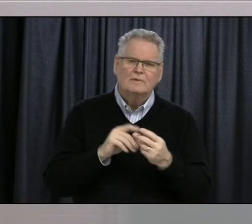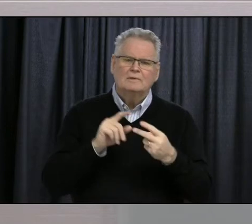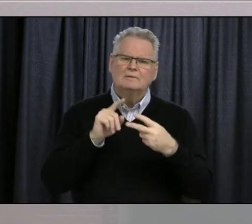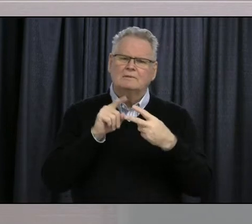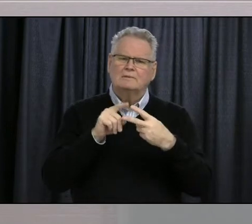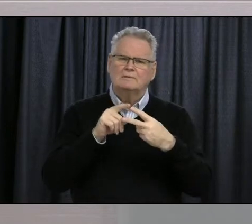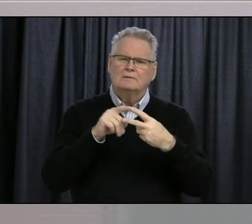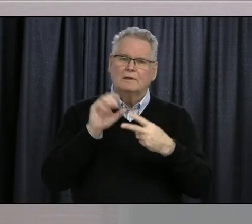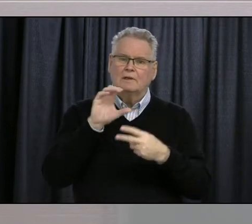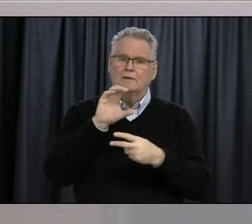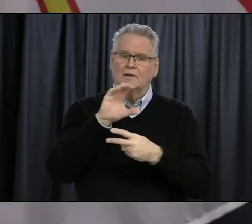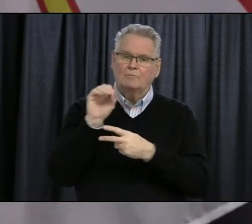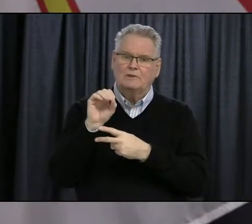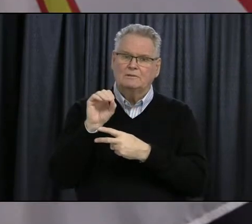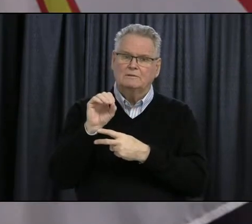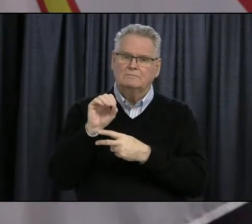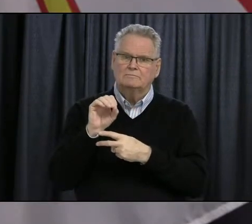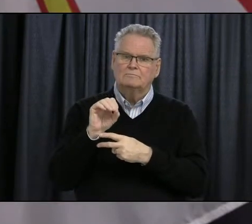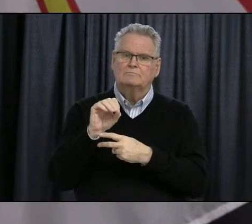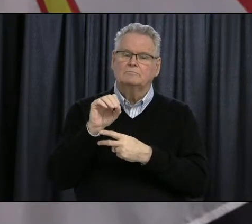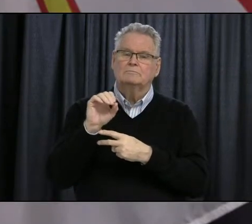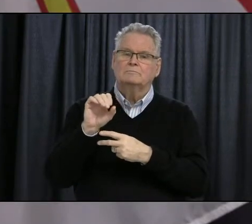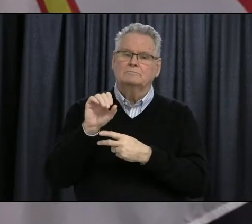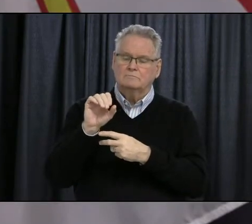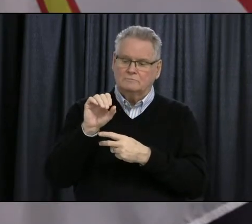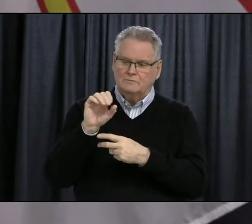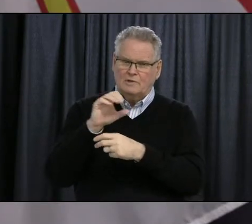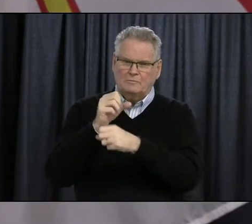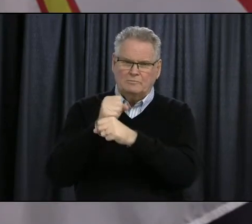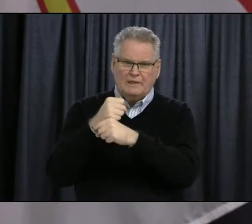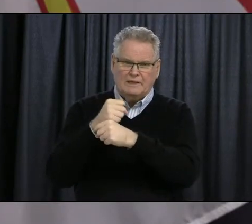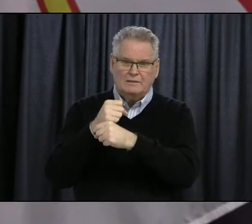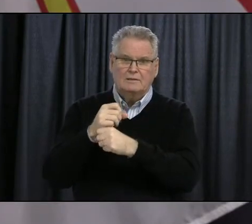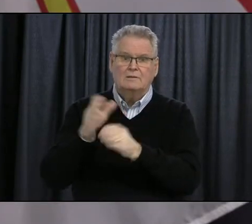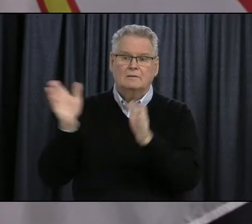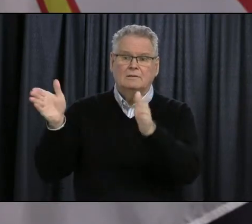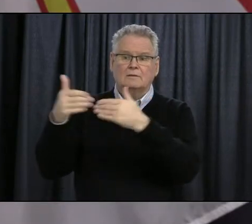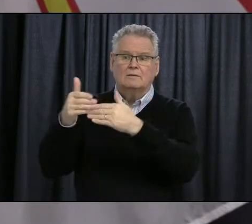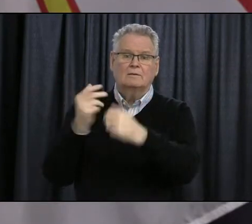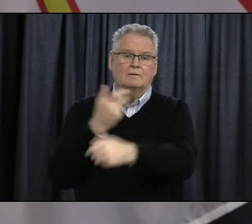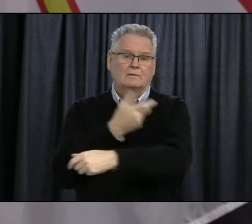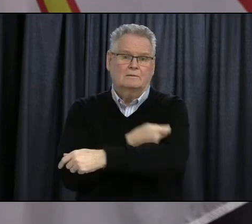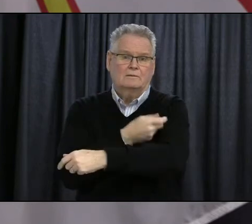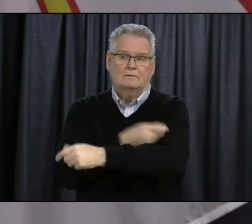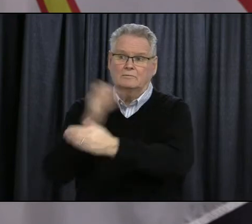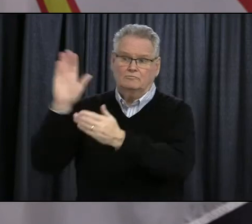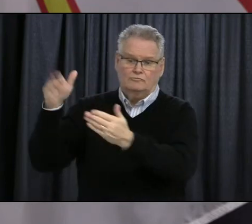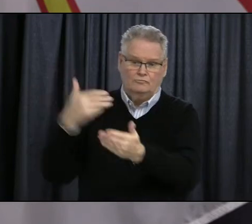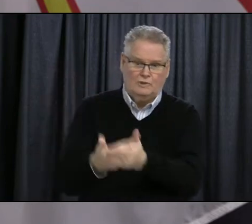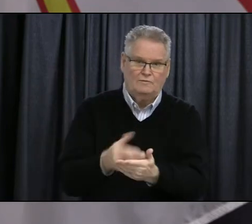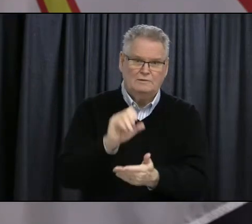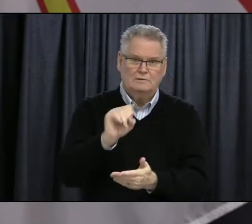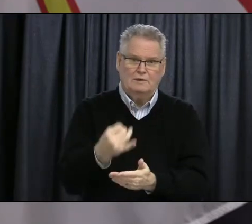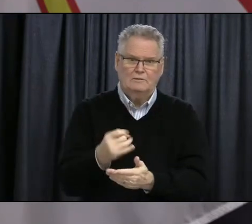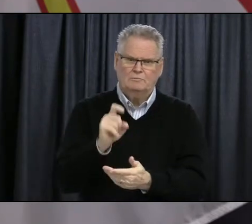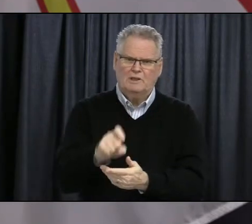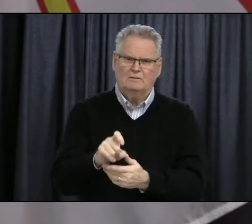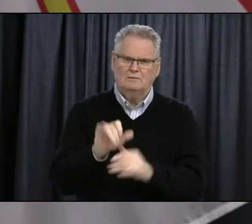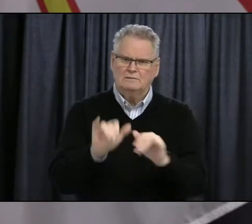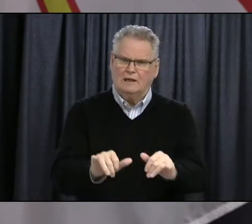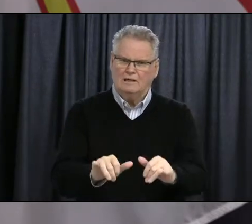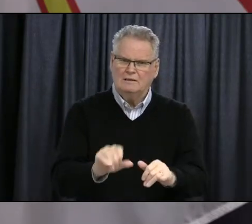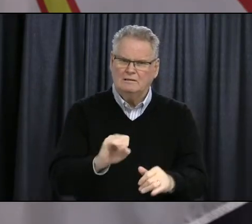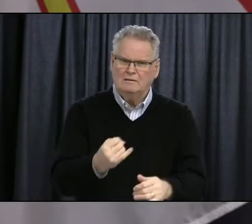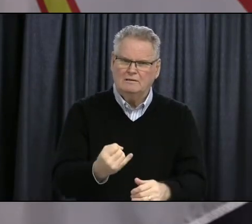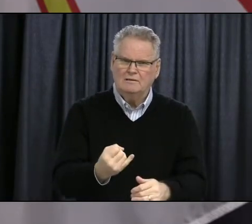So can you clarify that? Yeah, so Pfizer came out with some instruction as to how to be able to